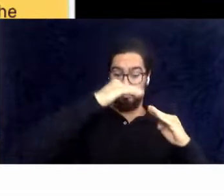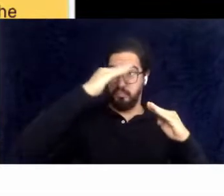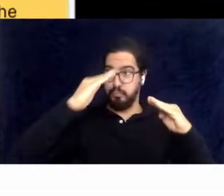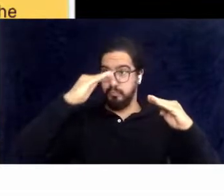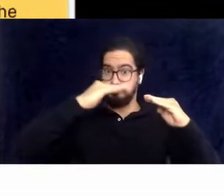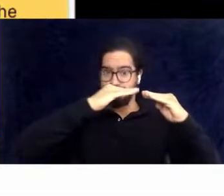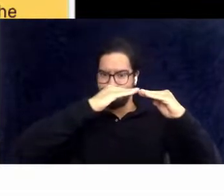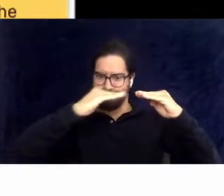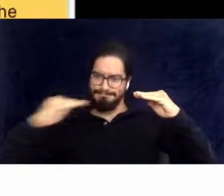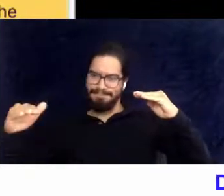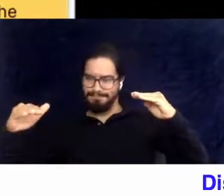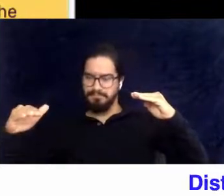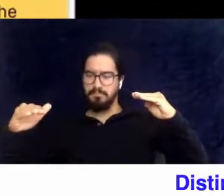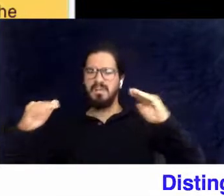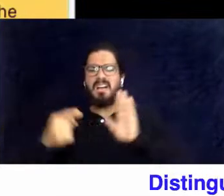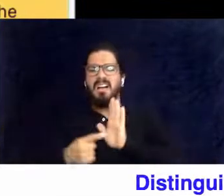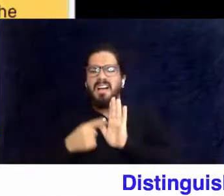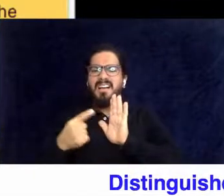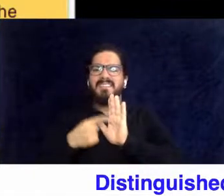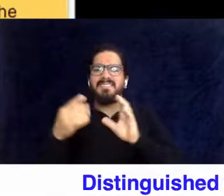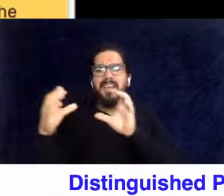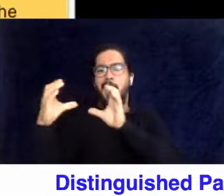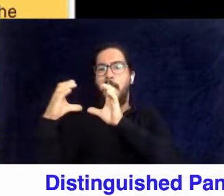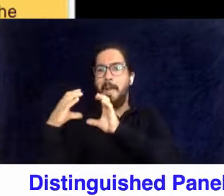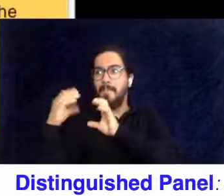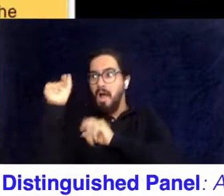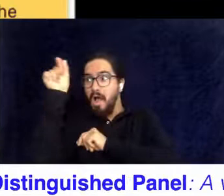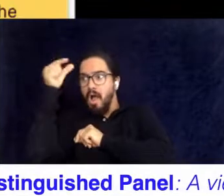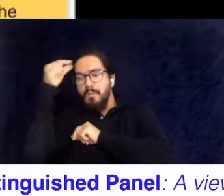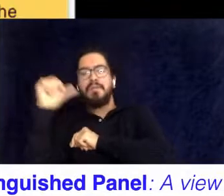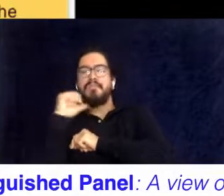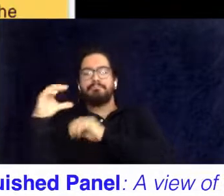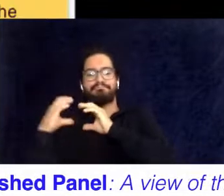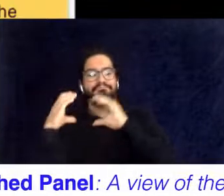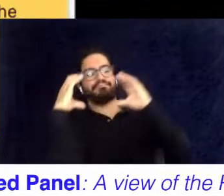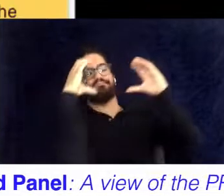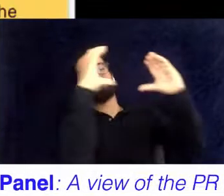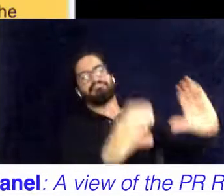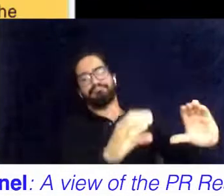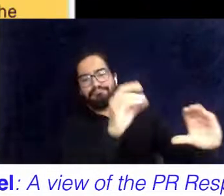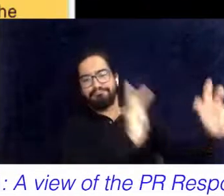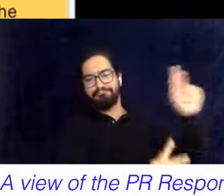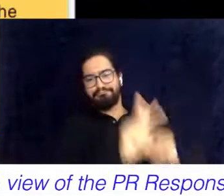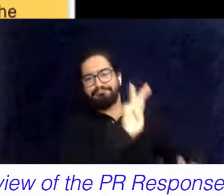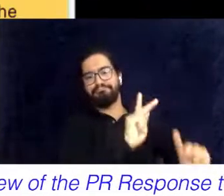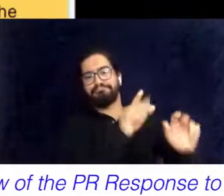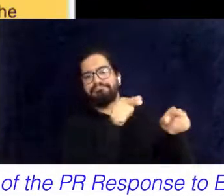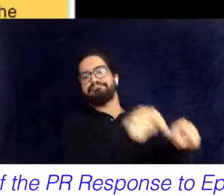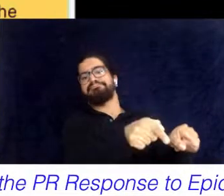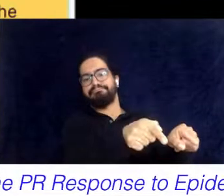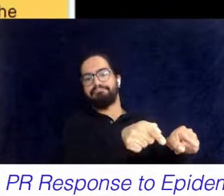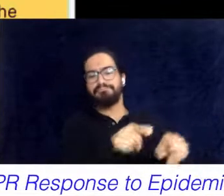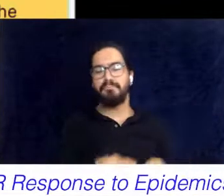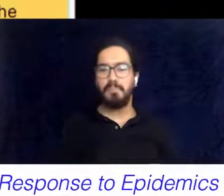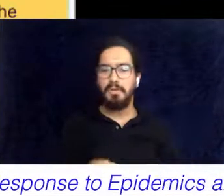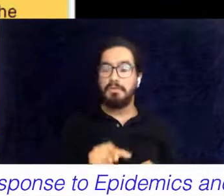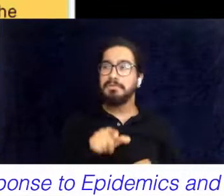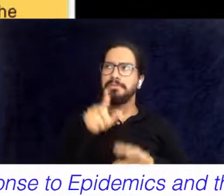And I think that that's necessary, but we also think about how to raise the bar, how to demand more from our